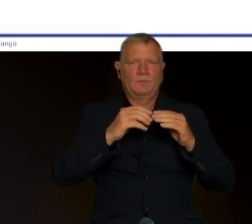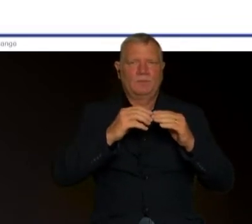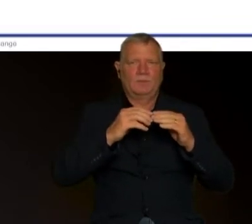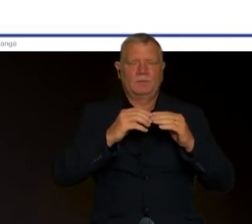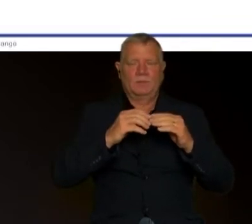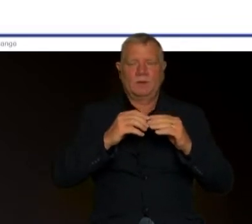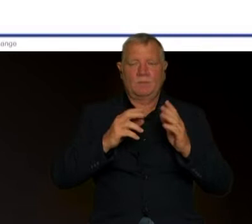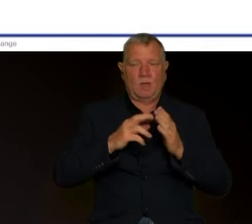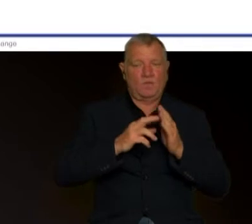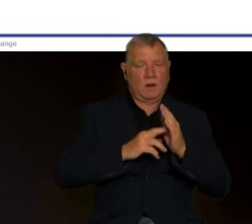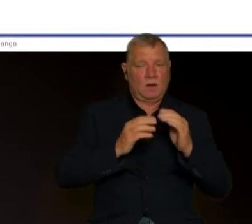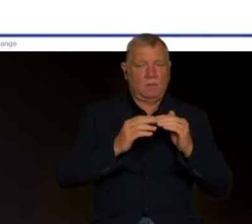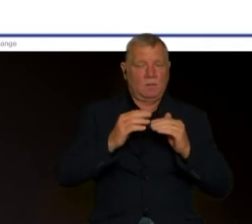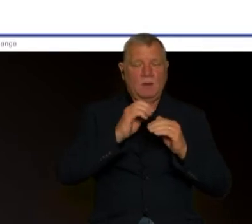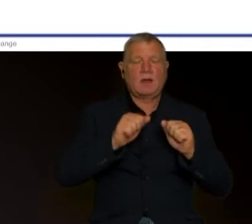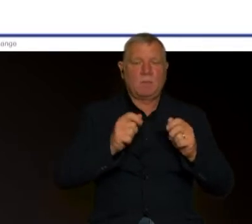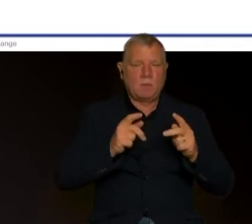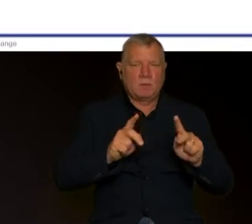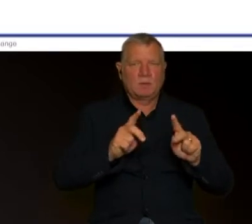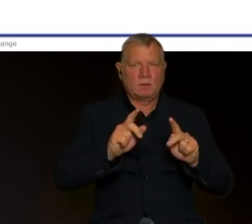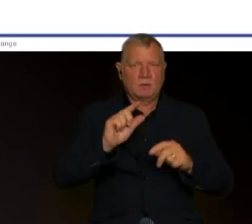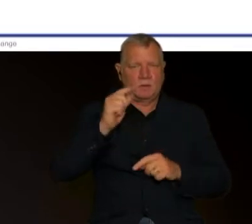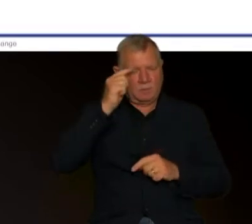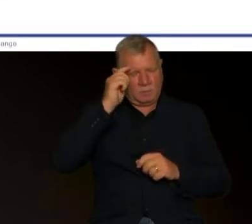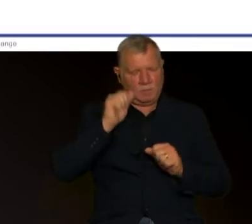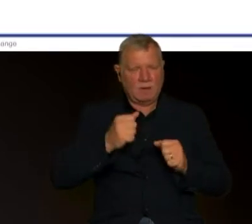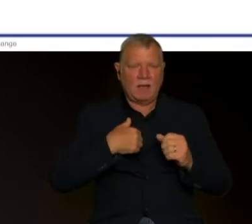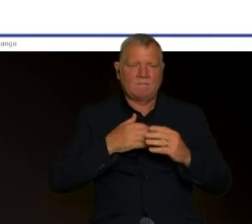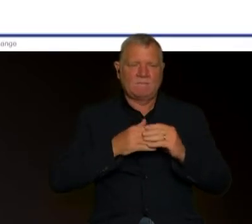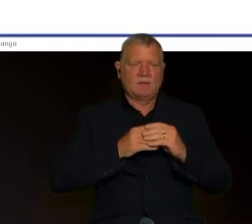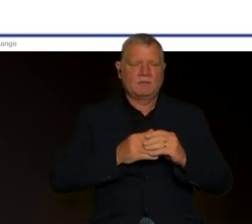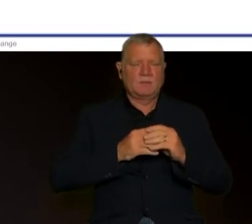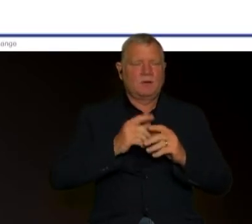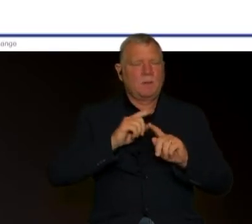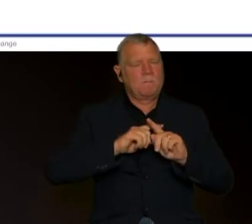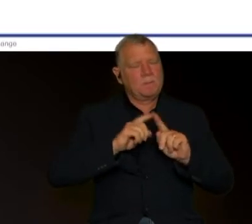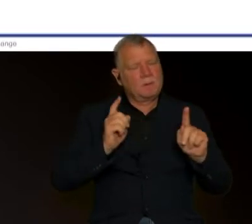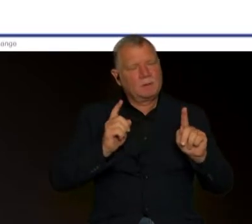flexibility to determine where it needs to be above,